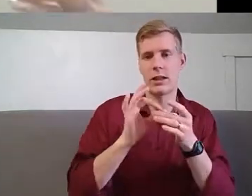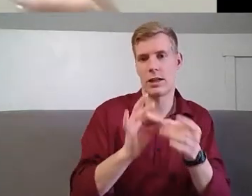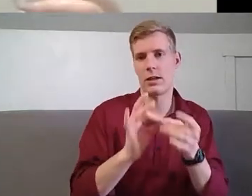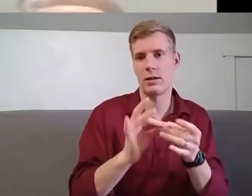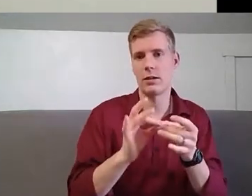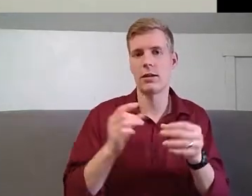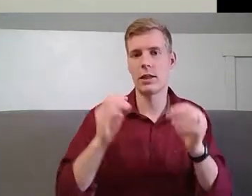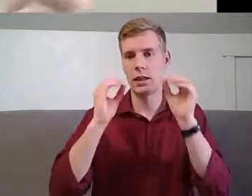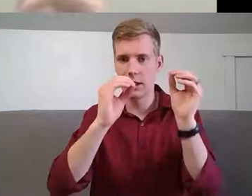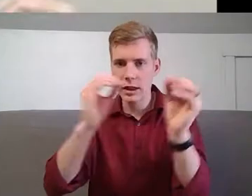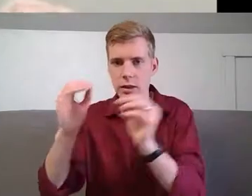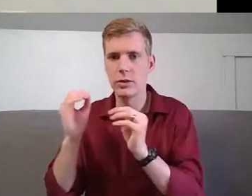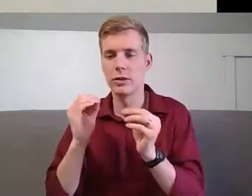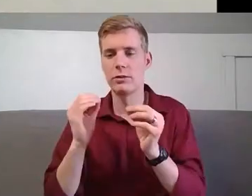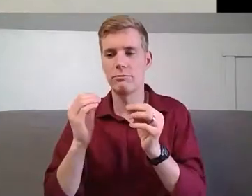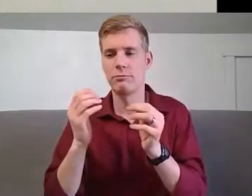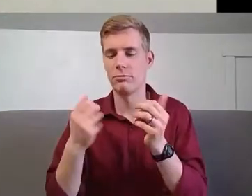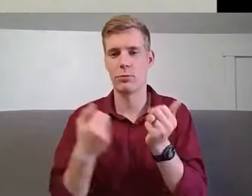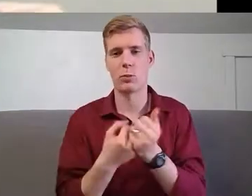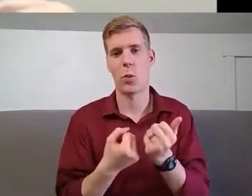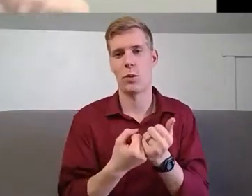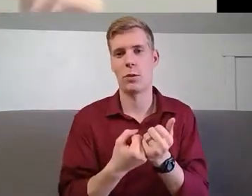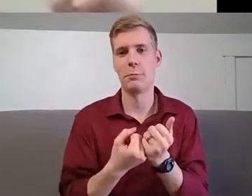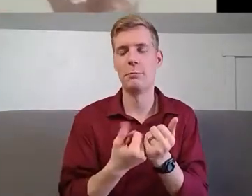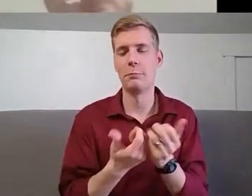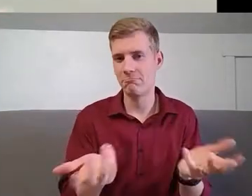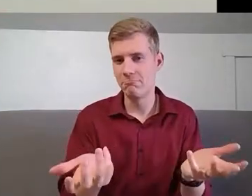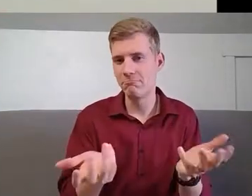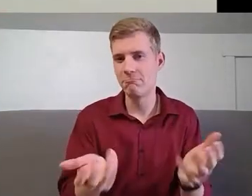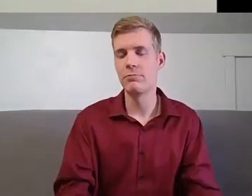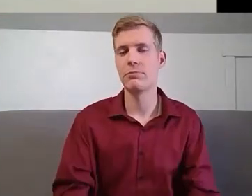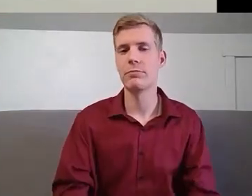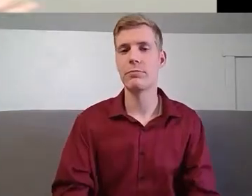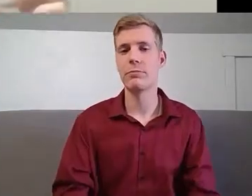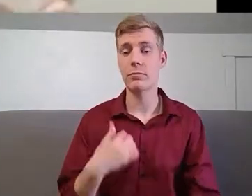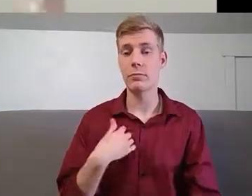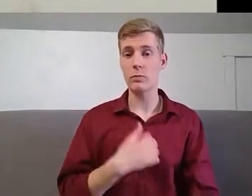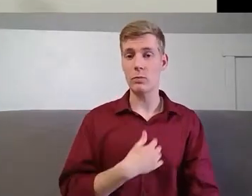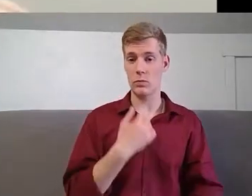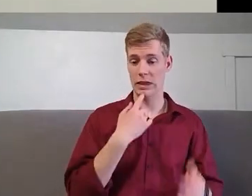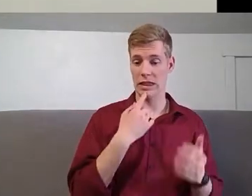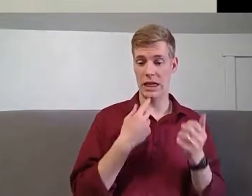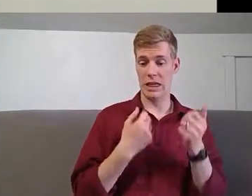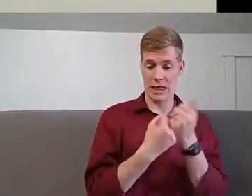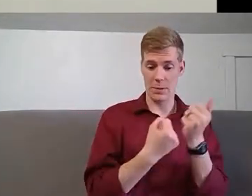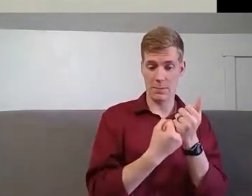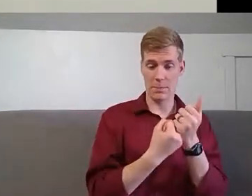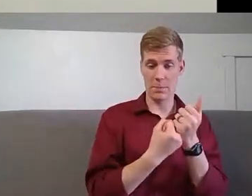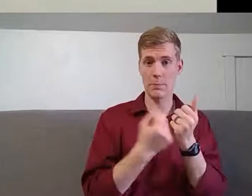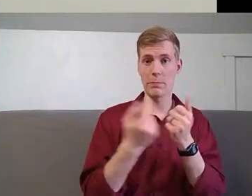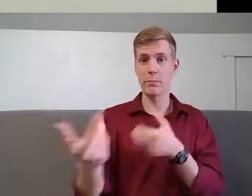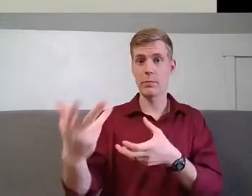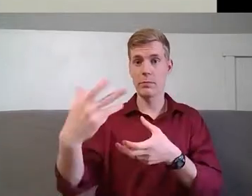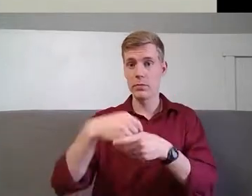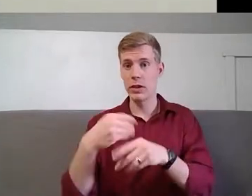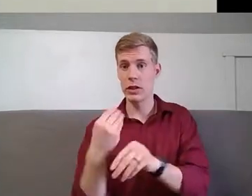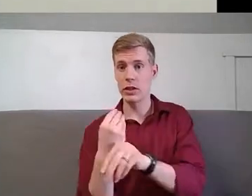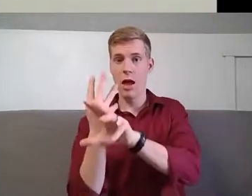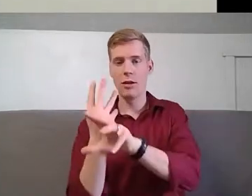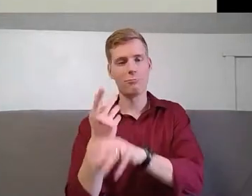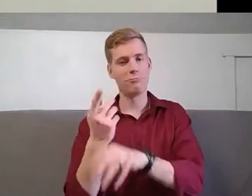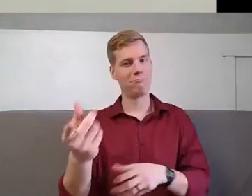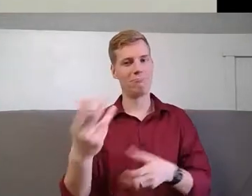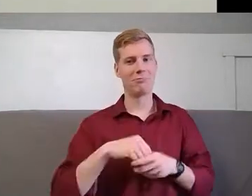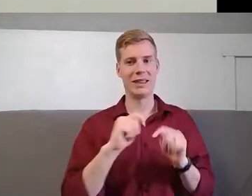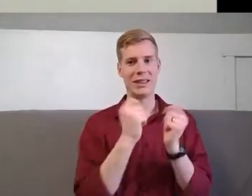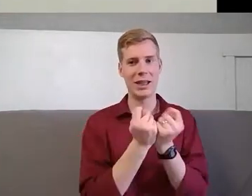about education. It's about supporting each other. So we say team. if you join our call, you're part of our team.